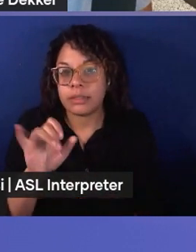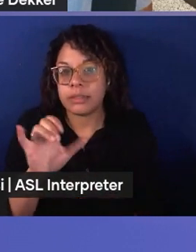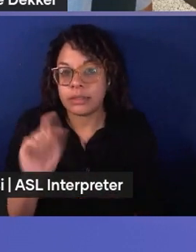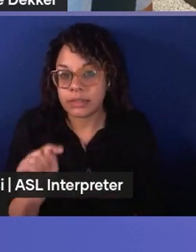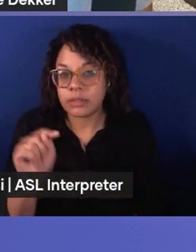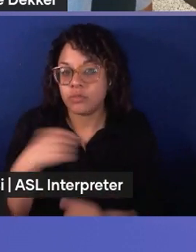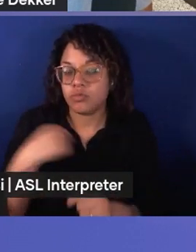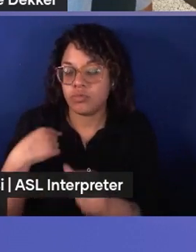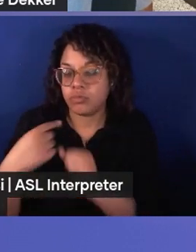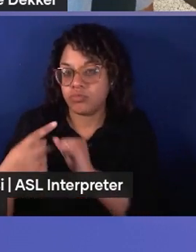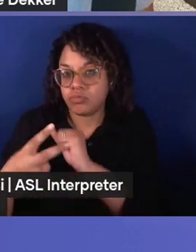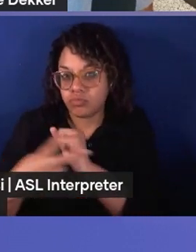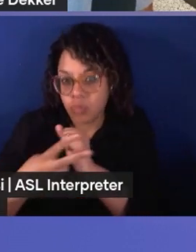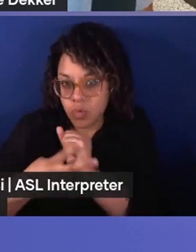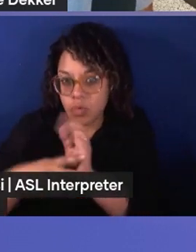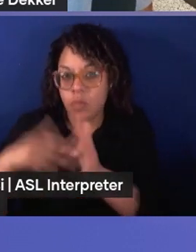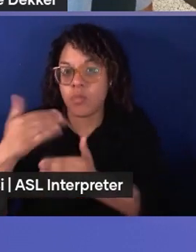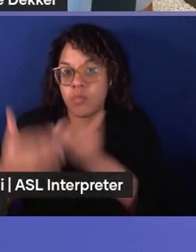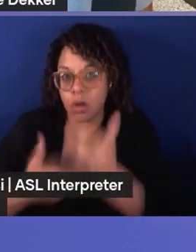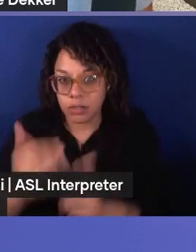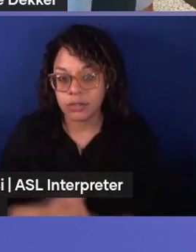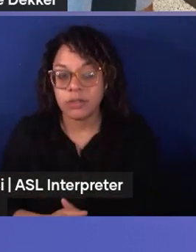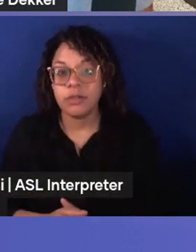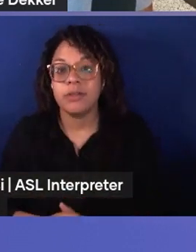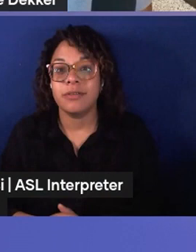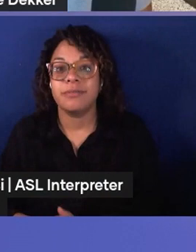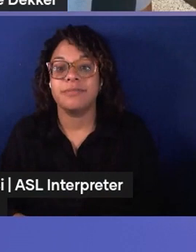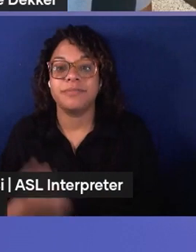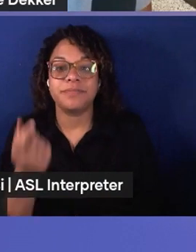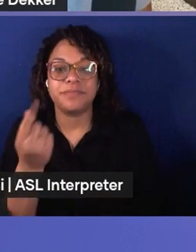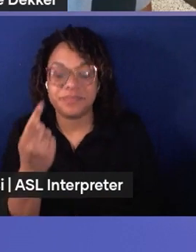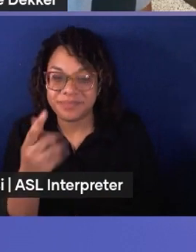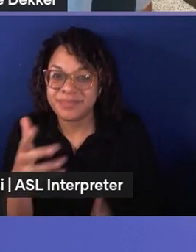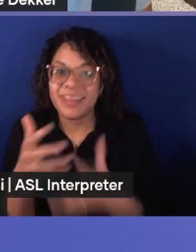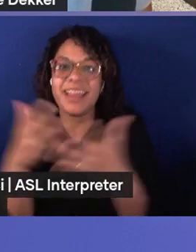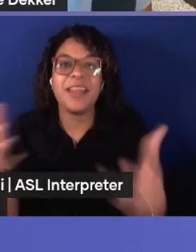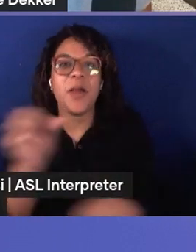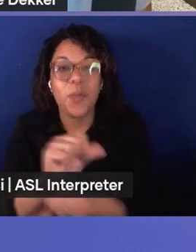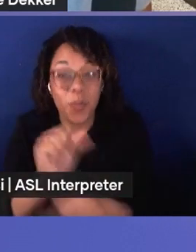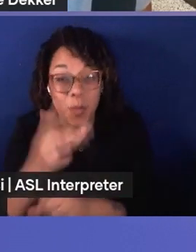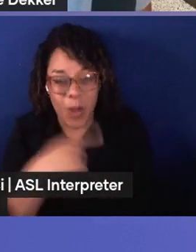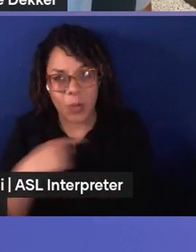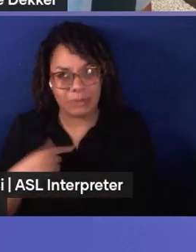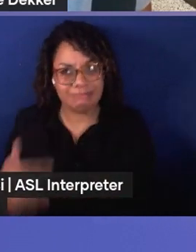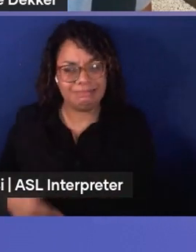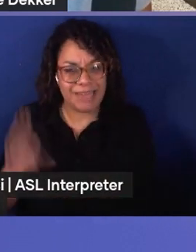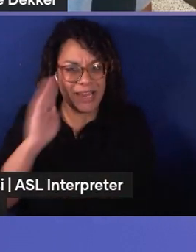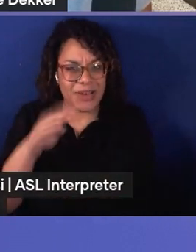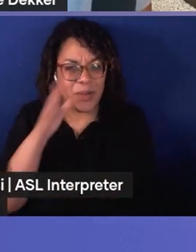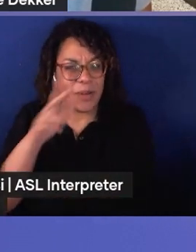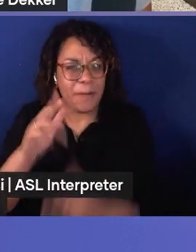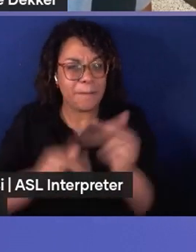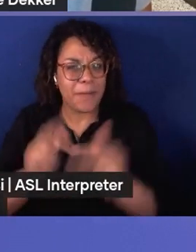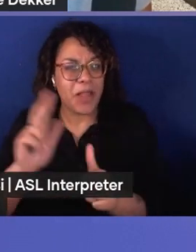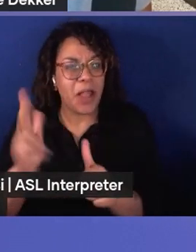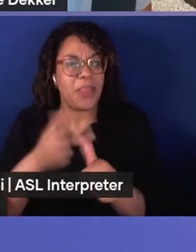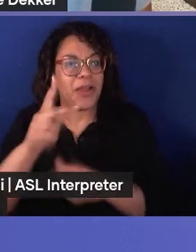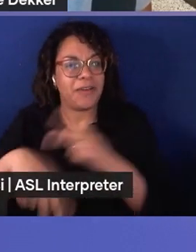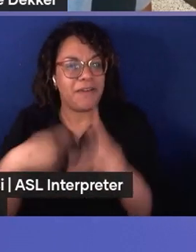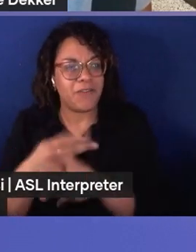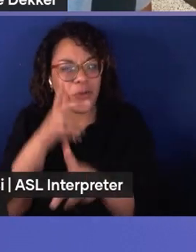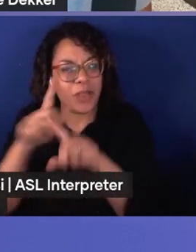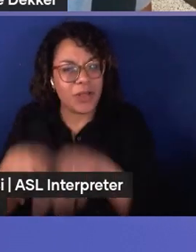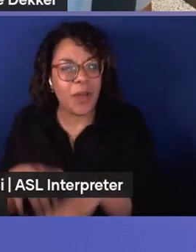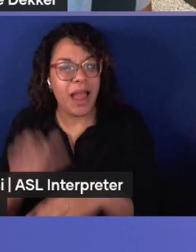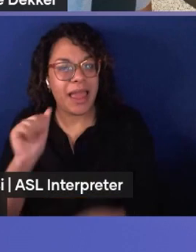them. All way too much work, because we knew we were going to build a third version of this, which would use the API, so we didn't actually do that